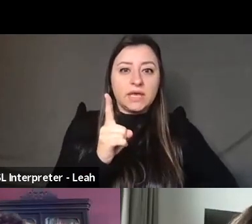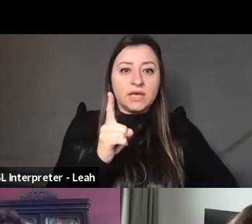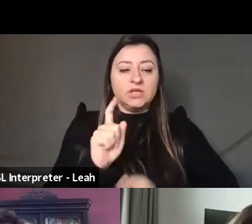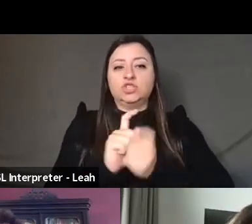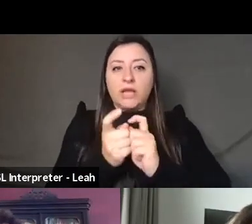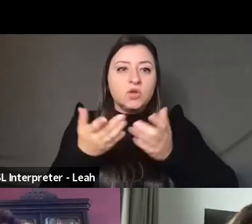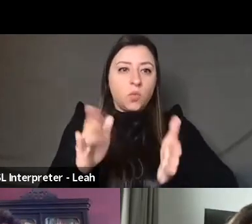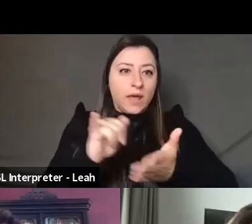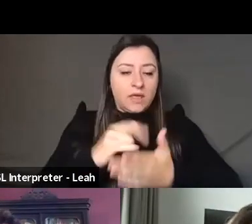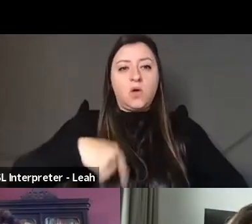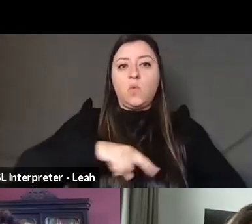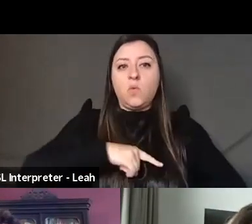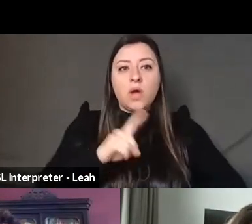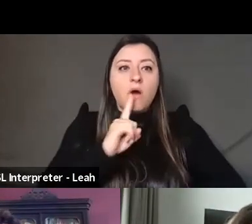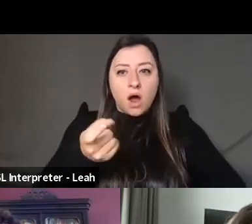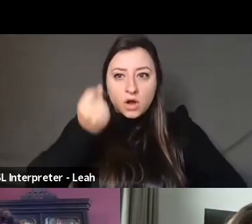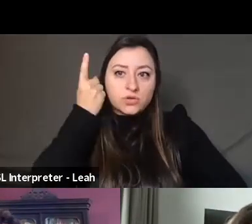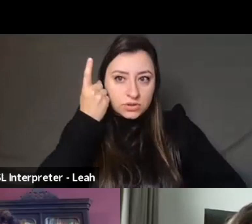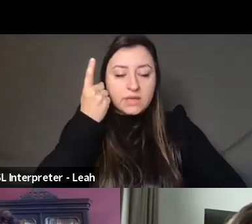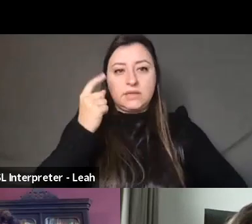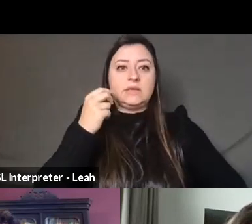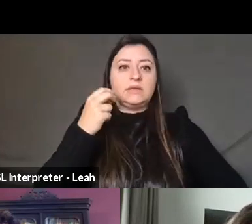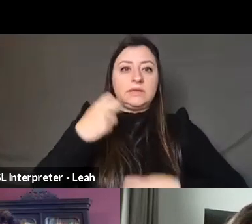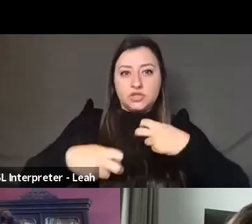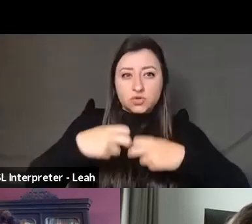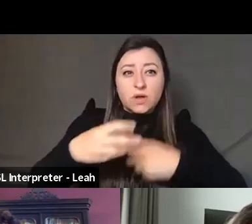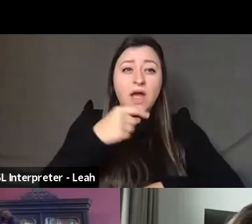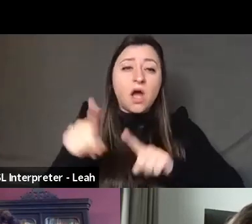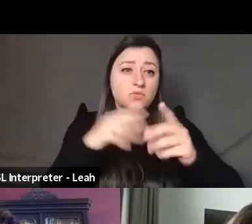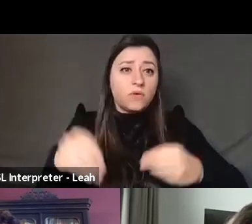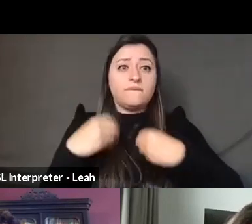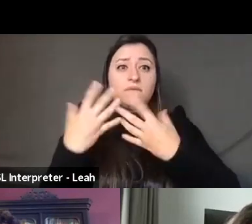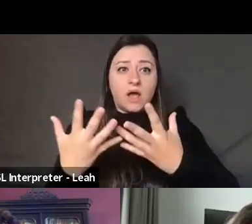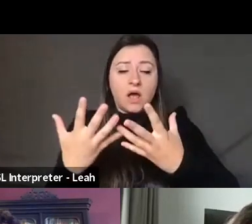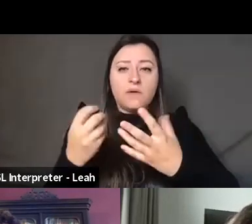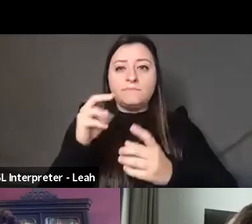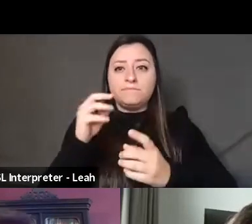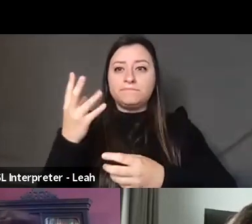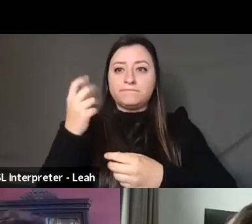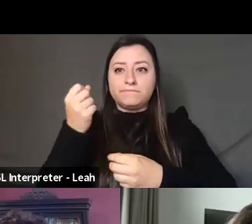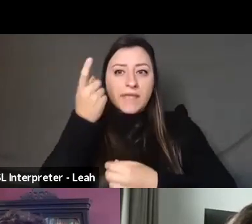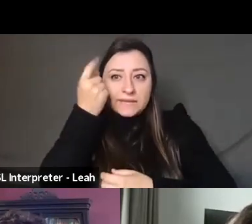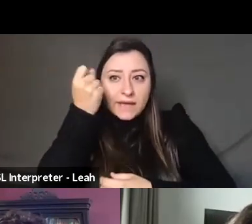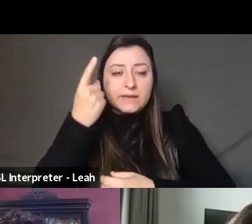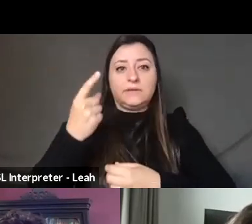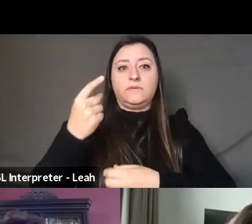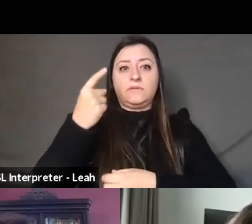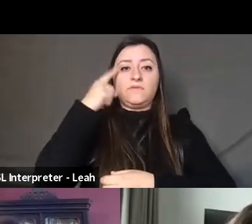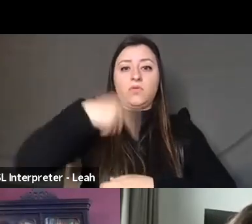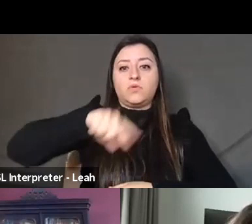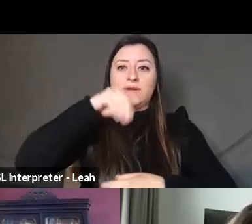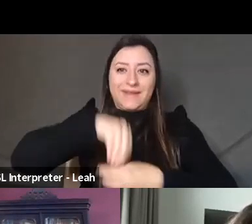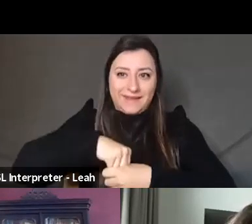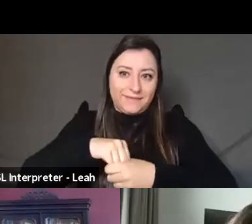changing the ways that we are understanding the issue and also providing a lot of insight for those of us who are in the